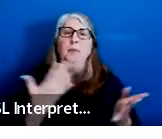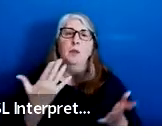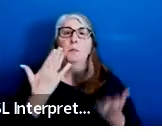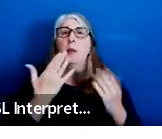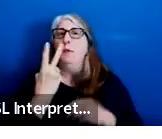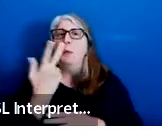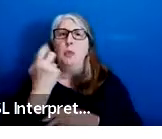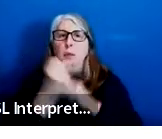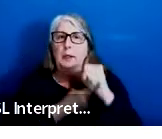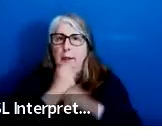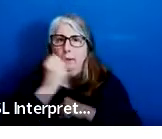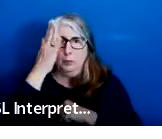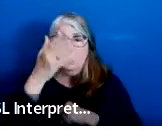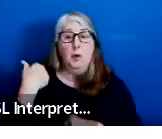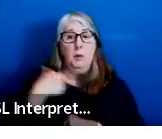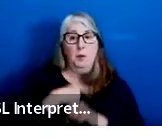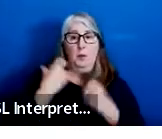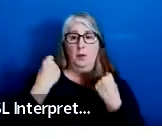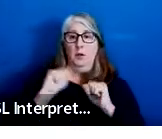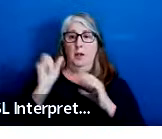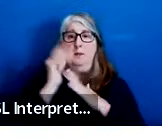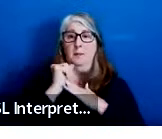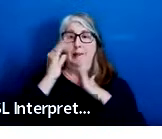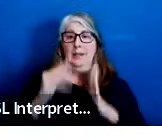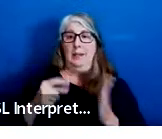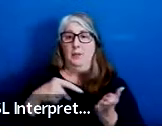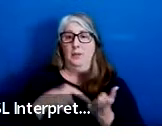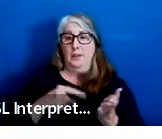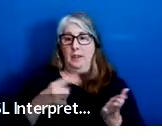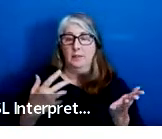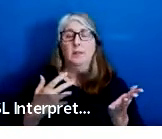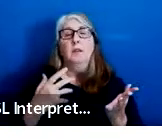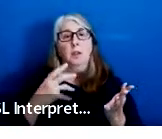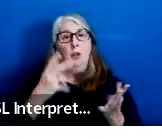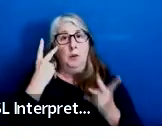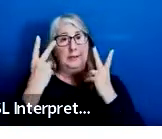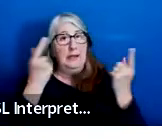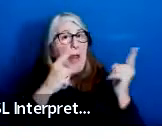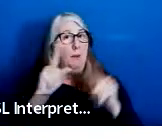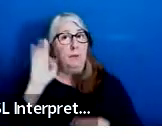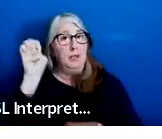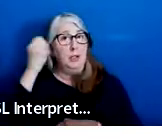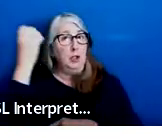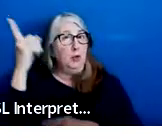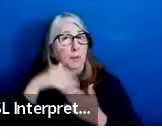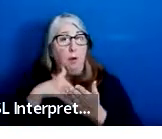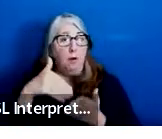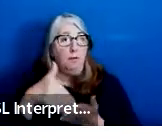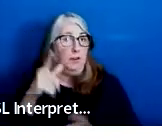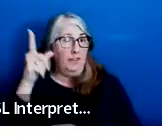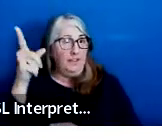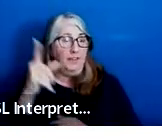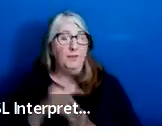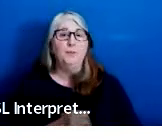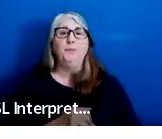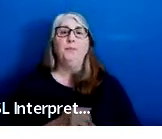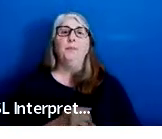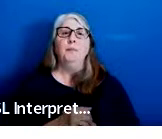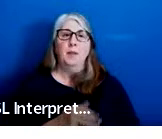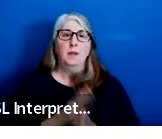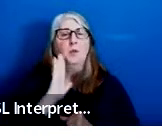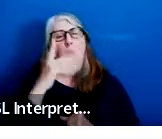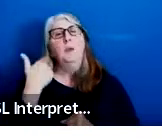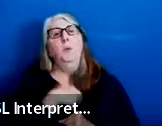are trying to be the leaders in this area. We see that in Europe pretty commonly on the materials now. So I think we'll get